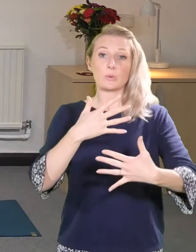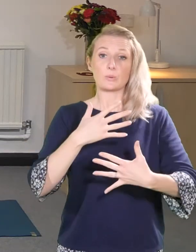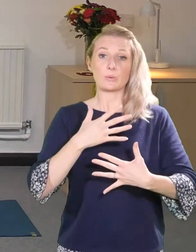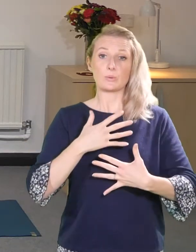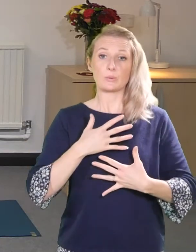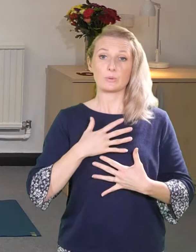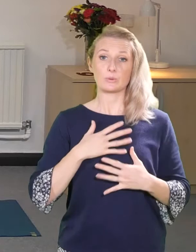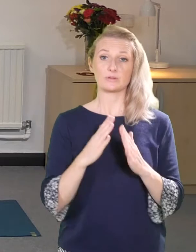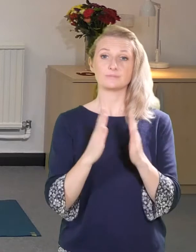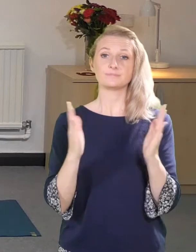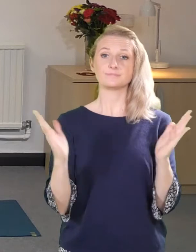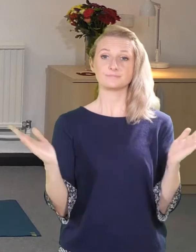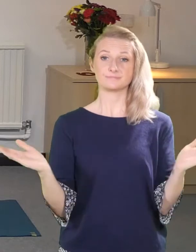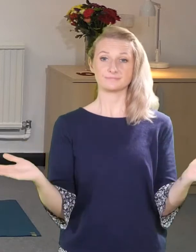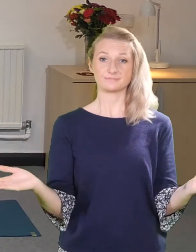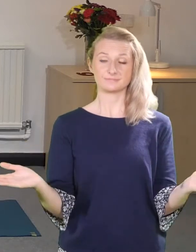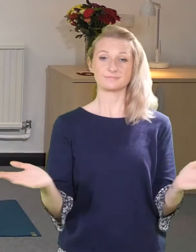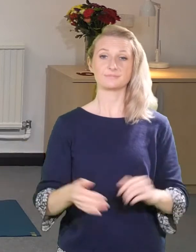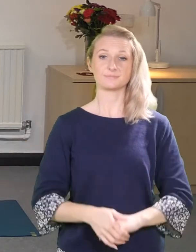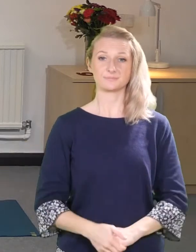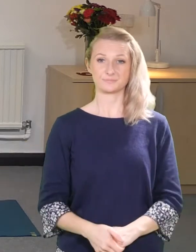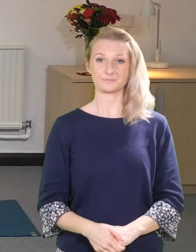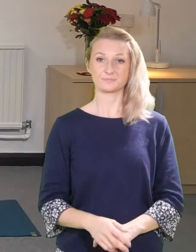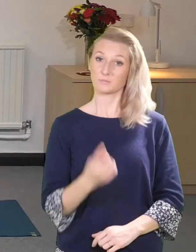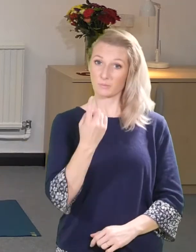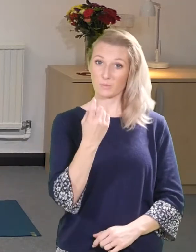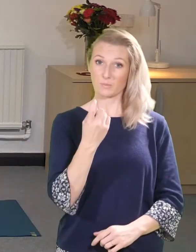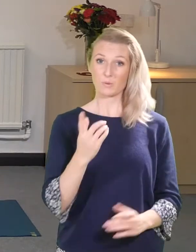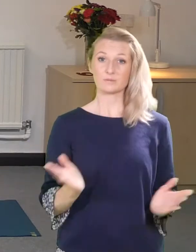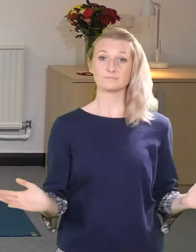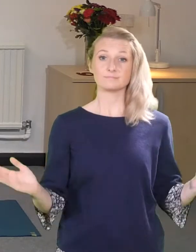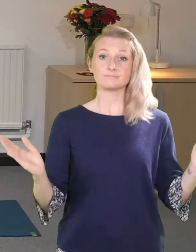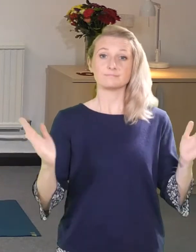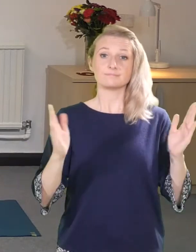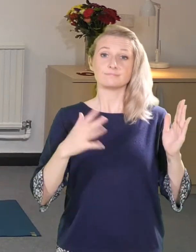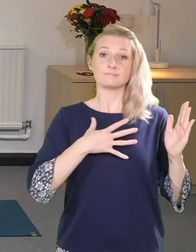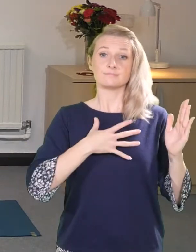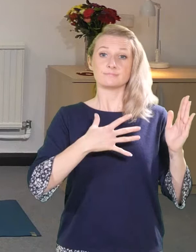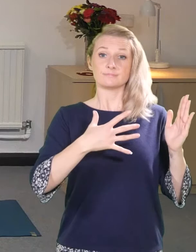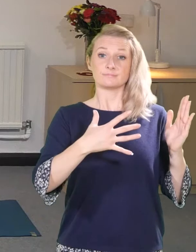Exhale, opening the hips. Last time, inhale.